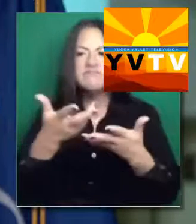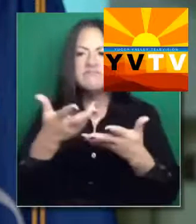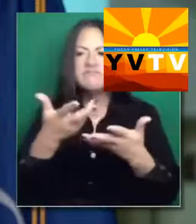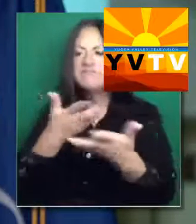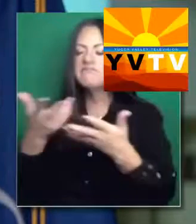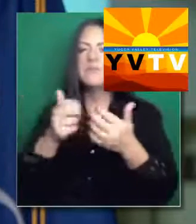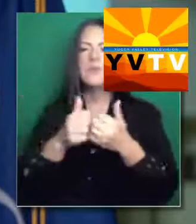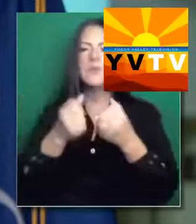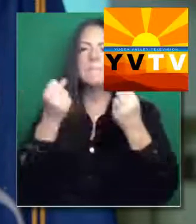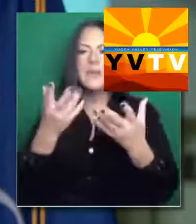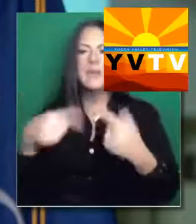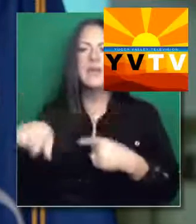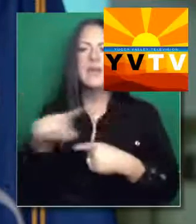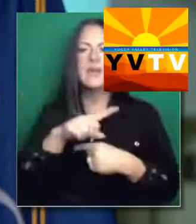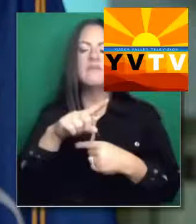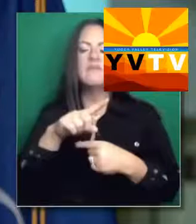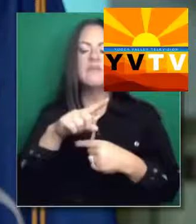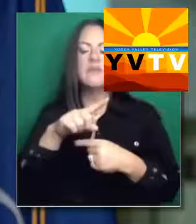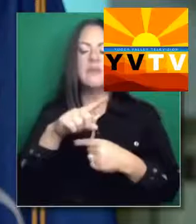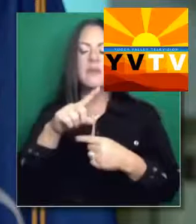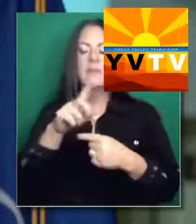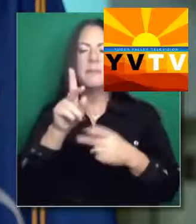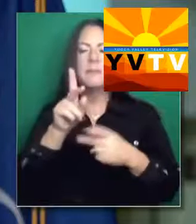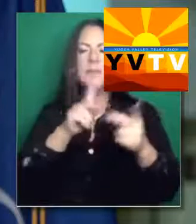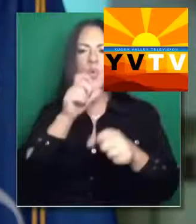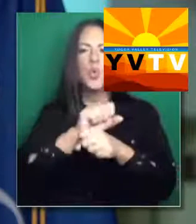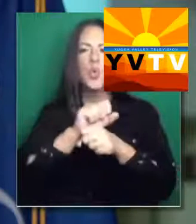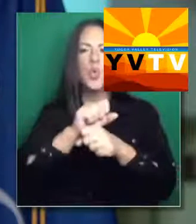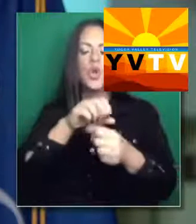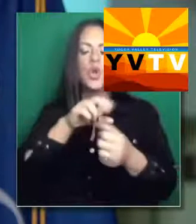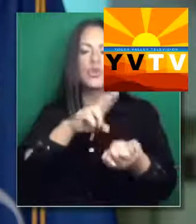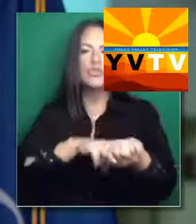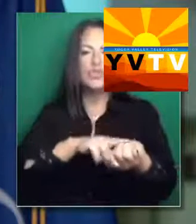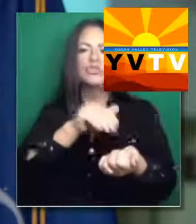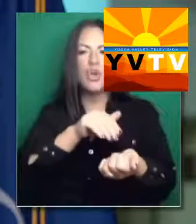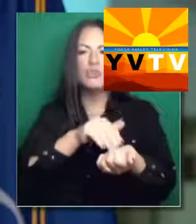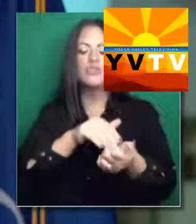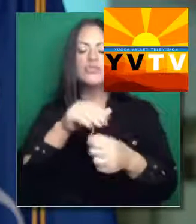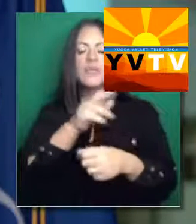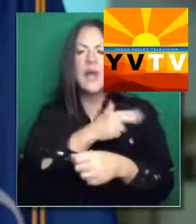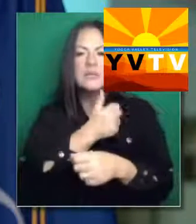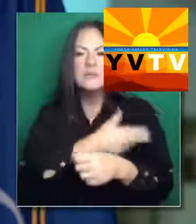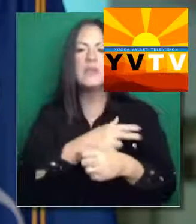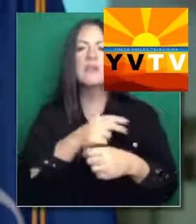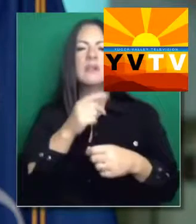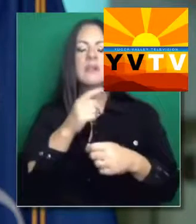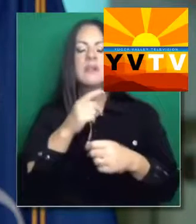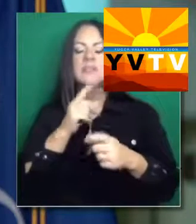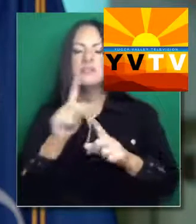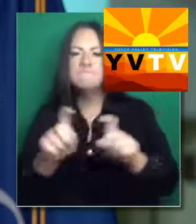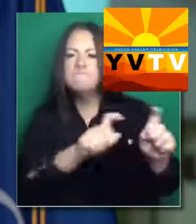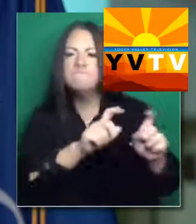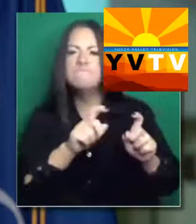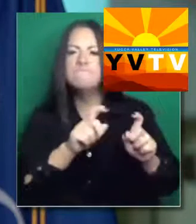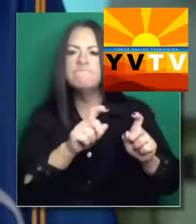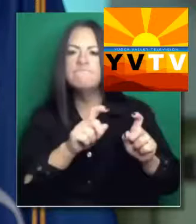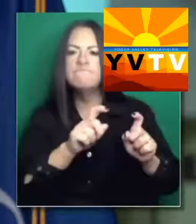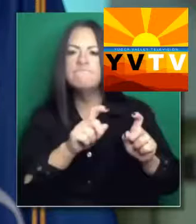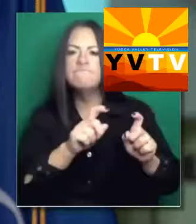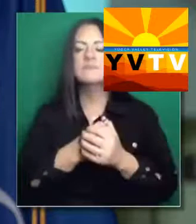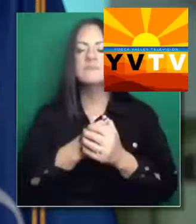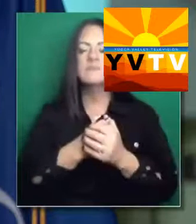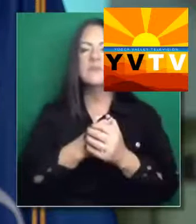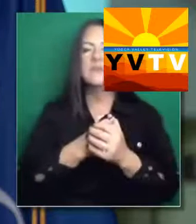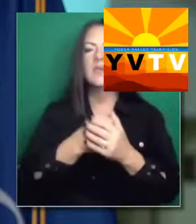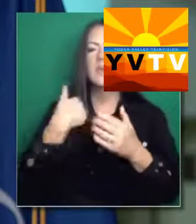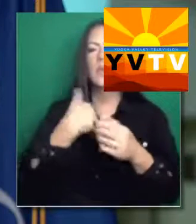care folks. So we can address some of these lingering concerns around opening up a vial and then